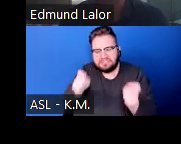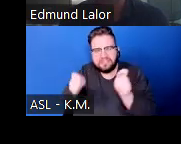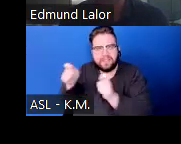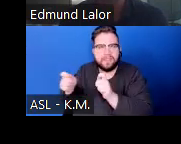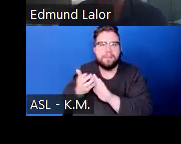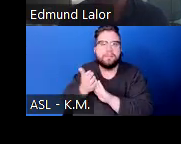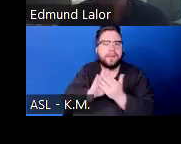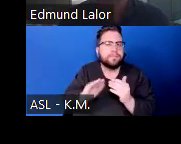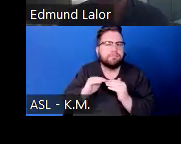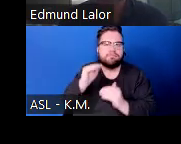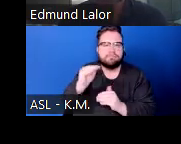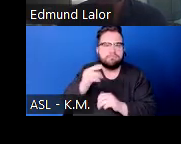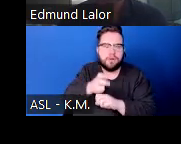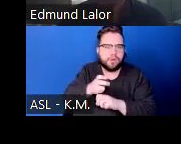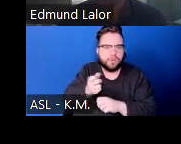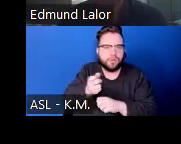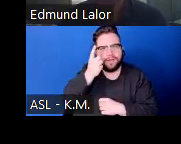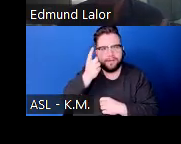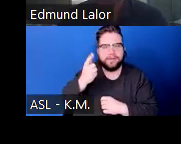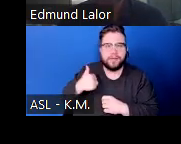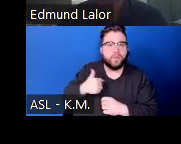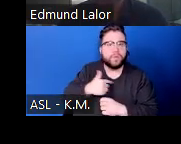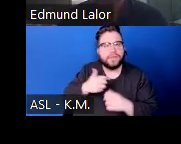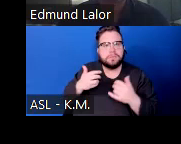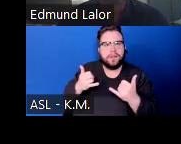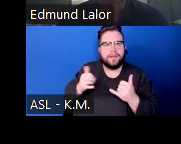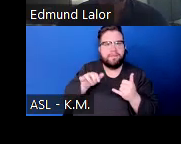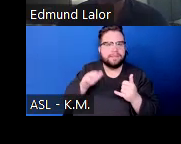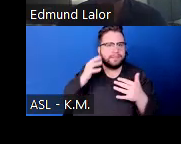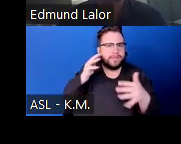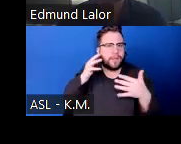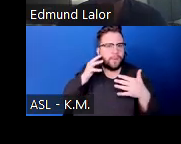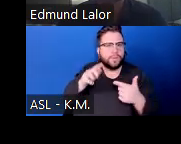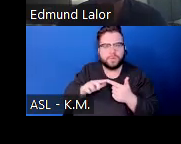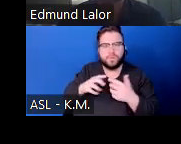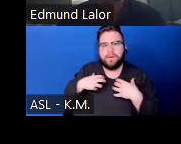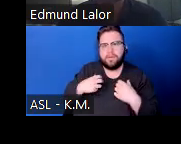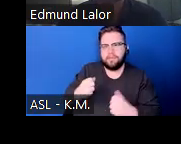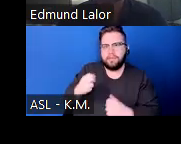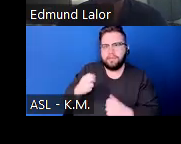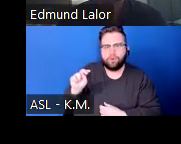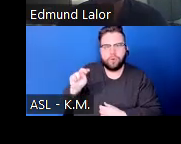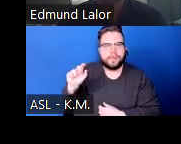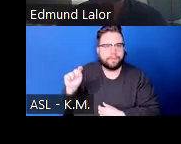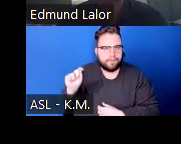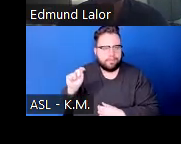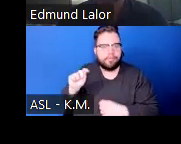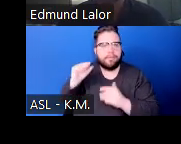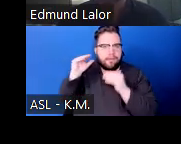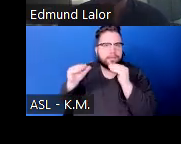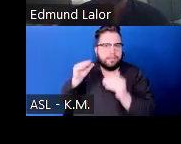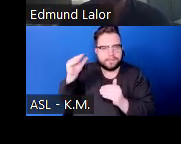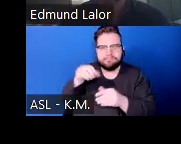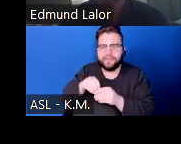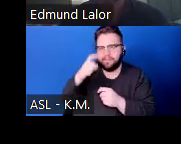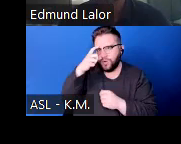noise vocoding. And we played it to healthy neurotypical adults in a standard kind of neuroscience experiment. This was several